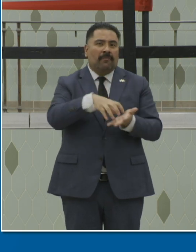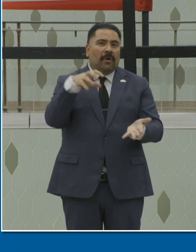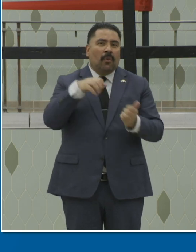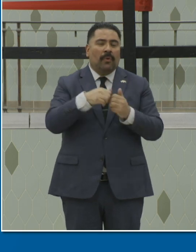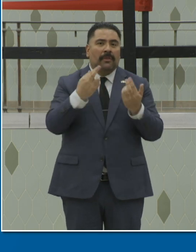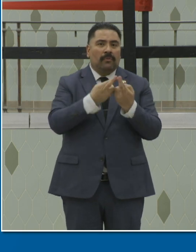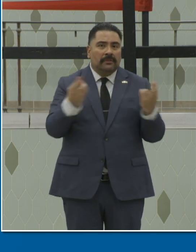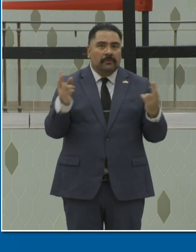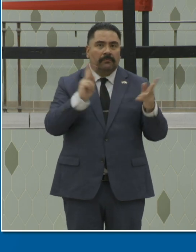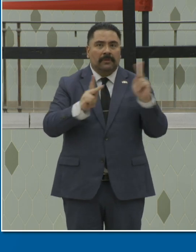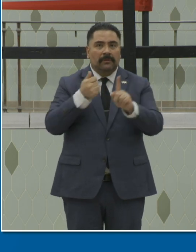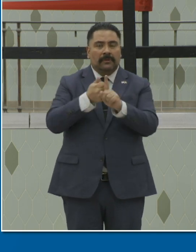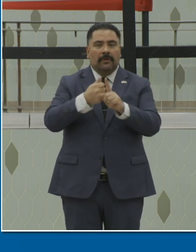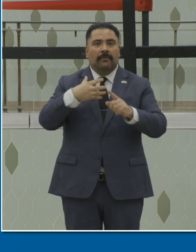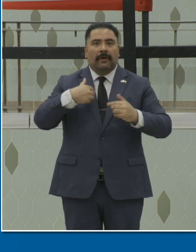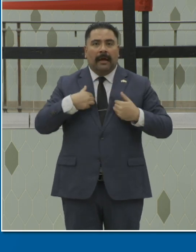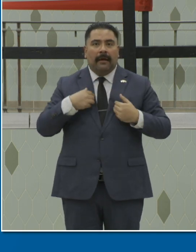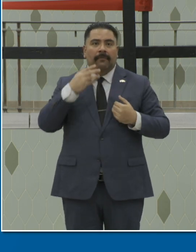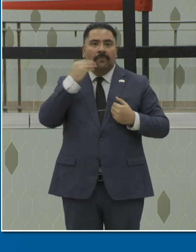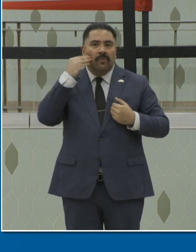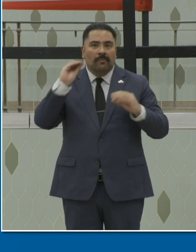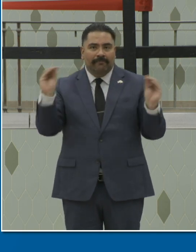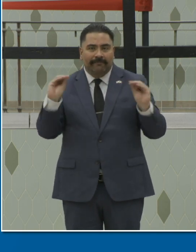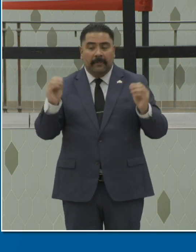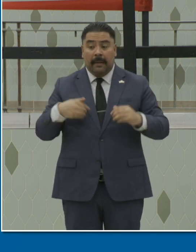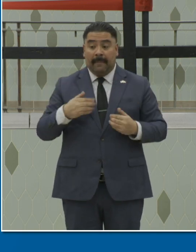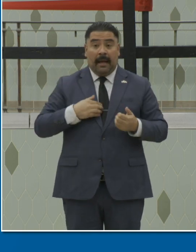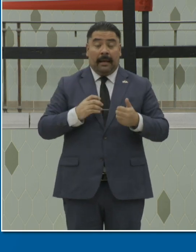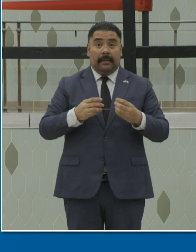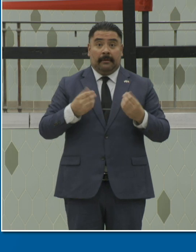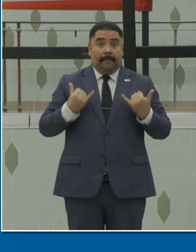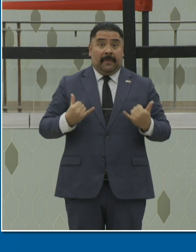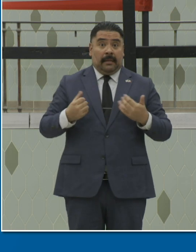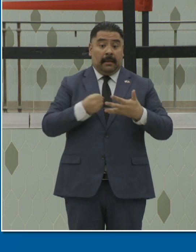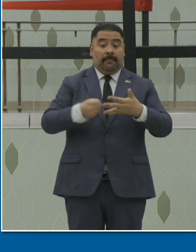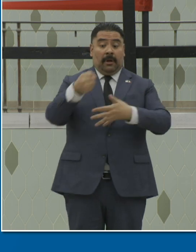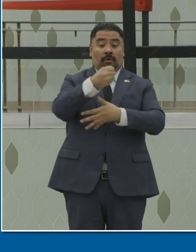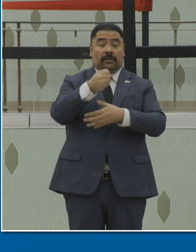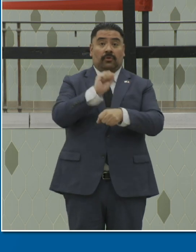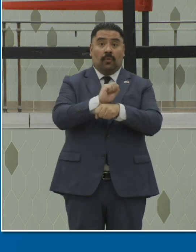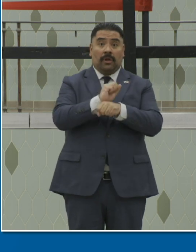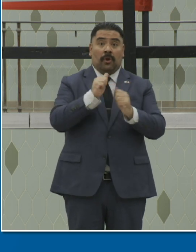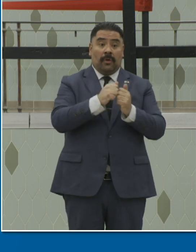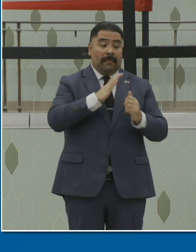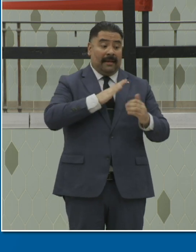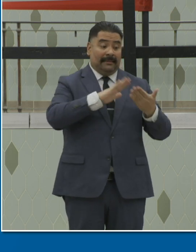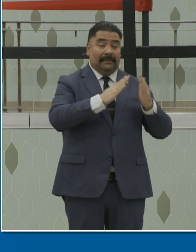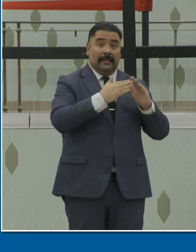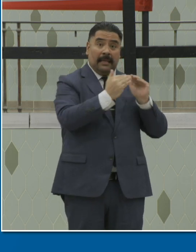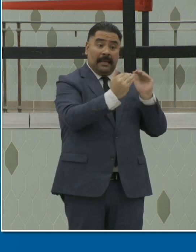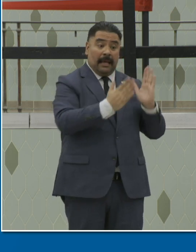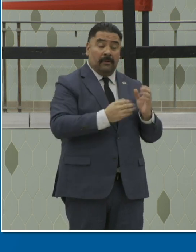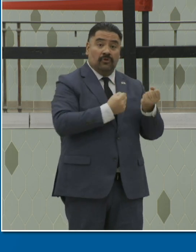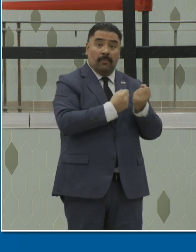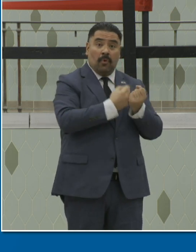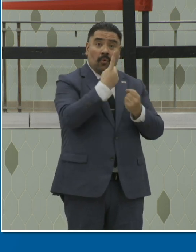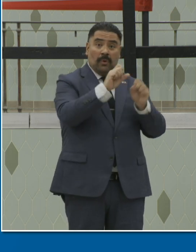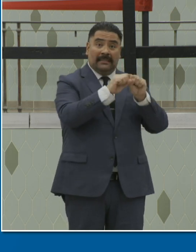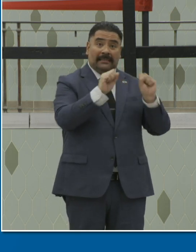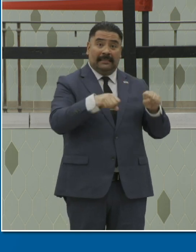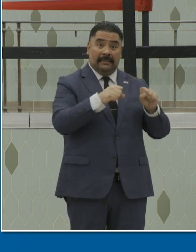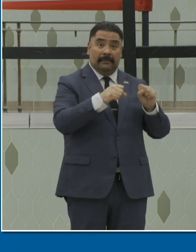for people facing homelessness. My immediate priorities involve working closely with my city colleagues to support the One